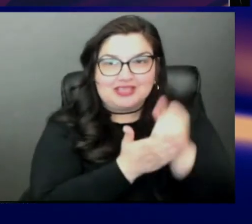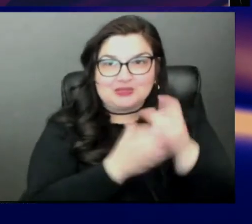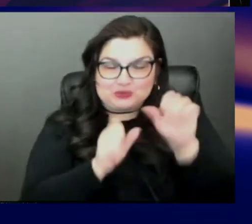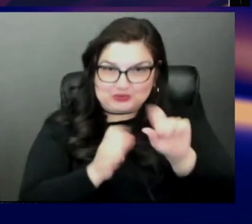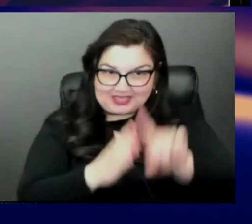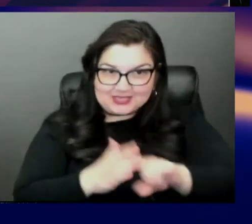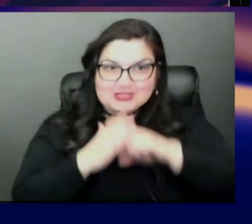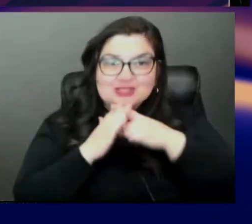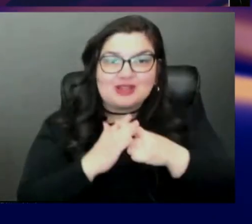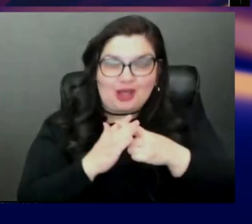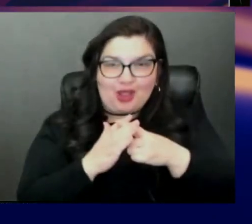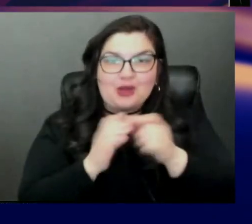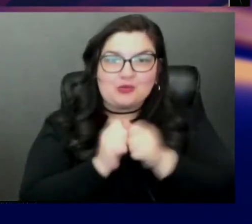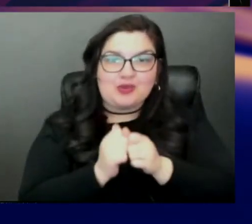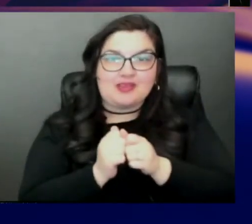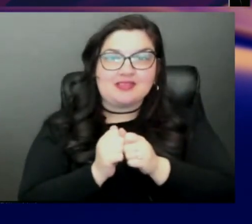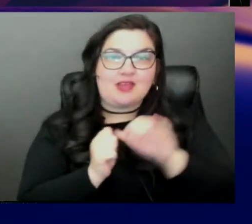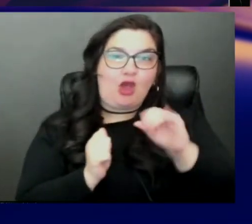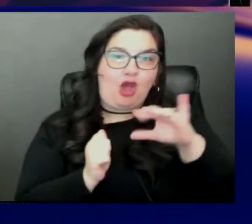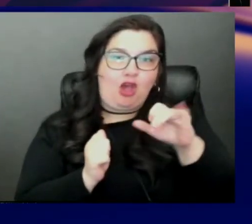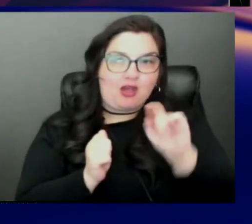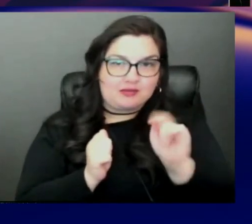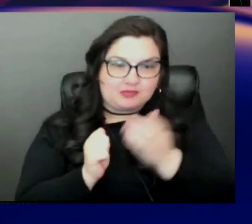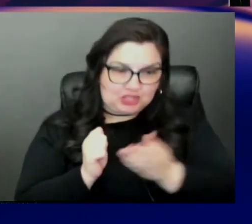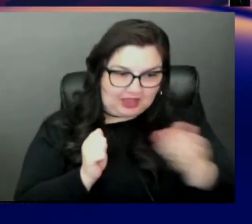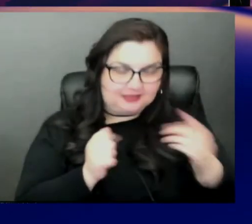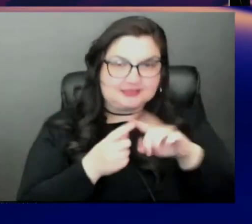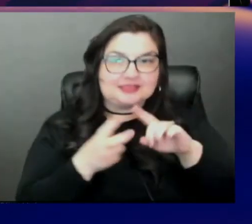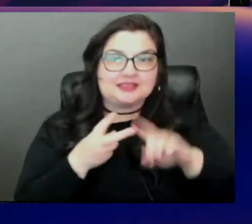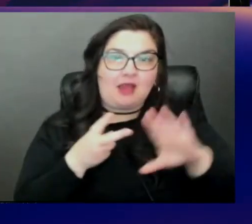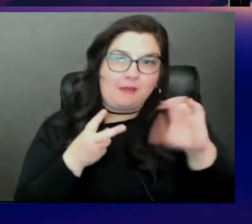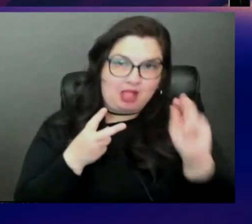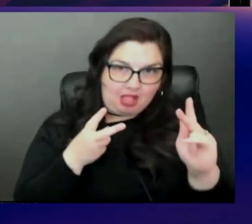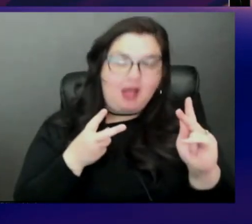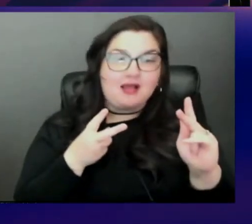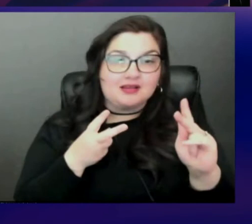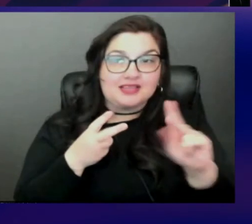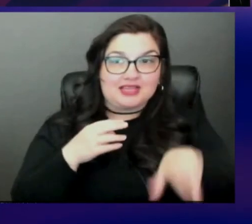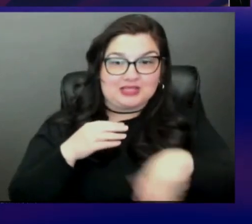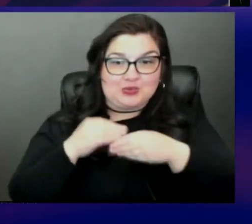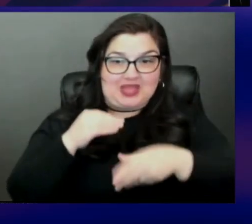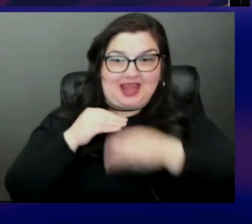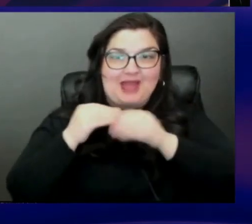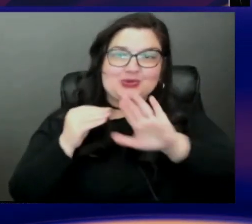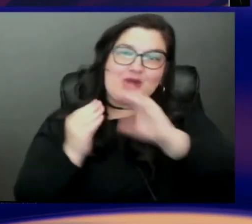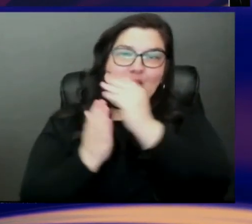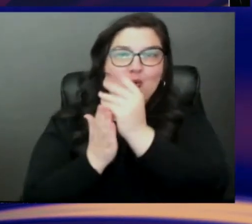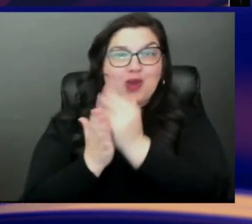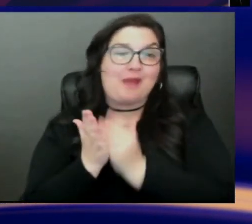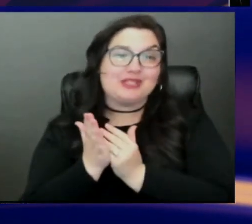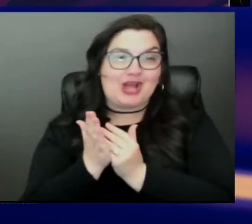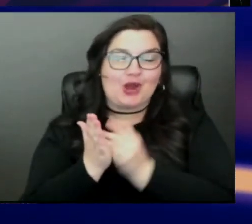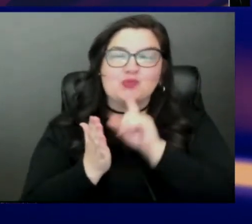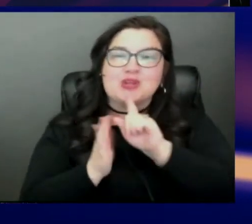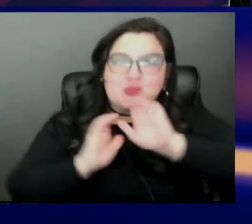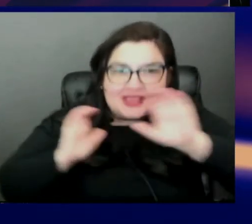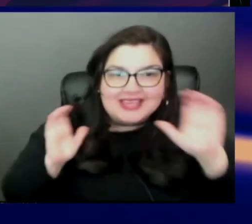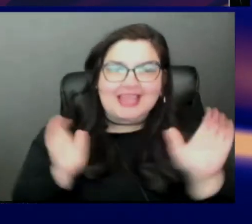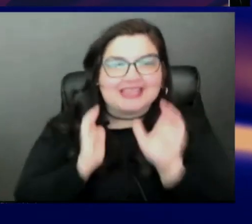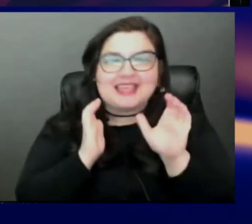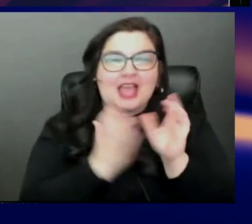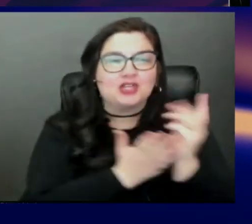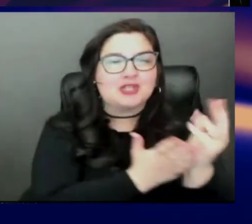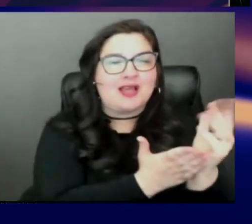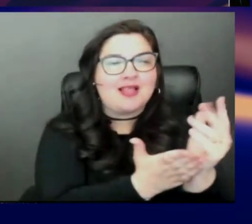block, and then once those get released, you could add those badges into your repertoire. Yeah. We encourage you to get the whole collection.